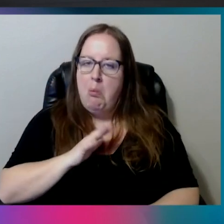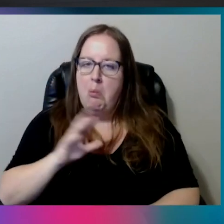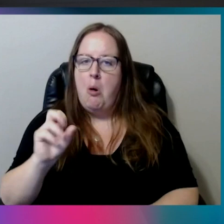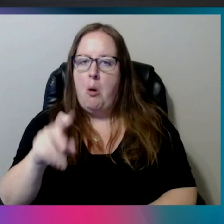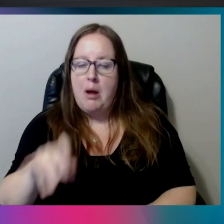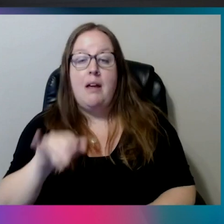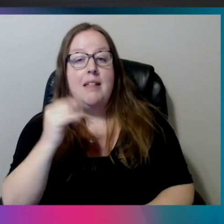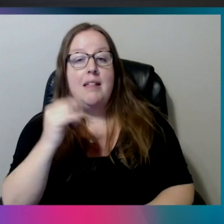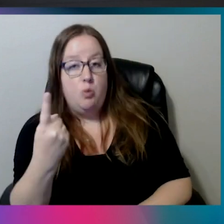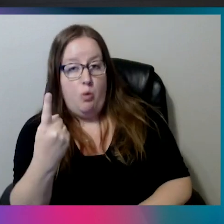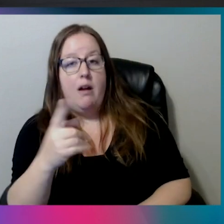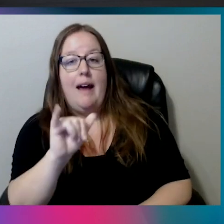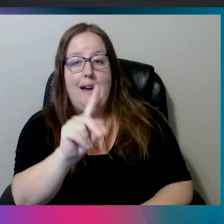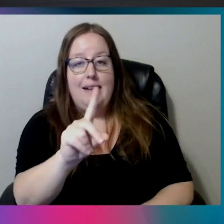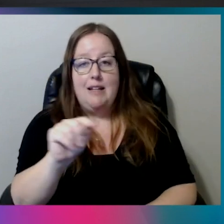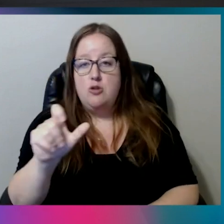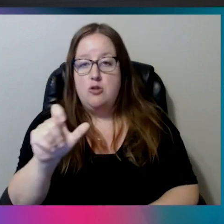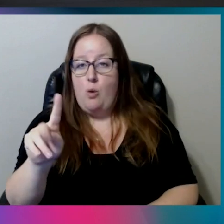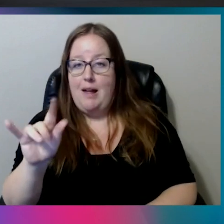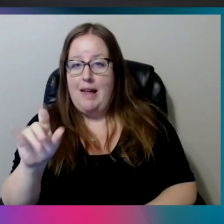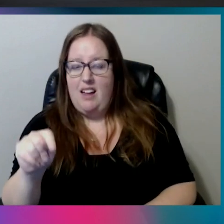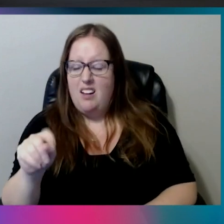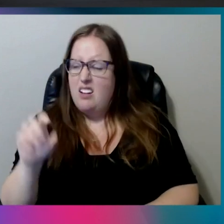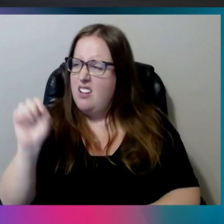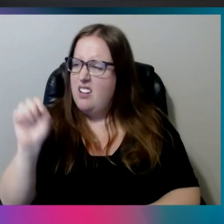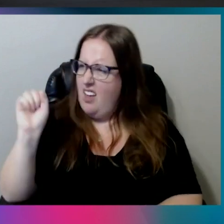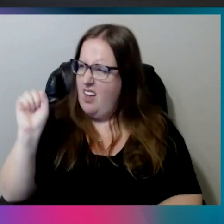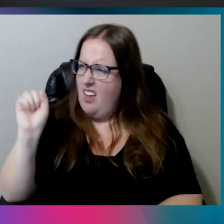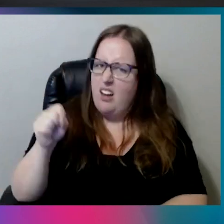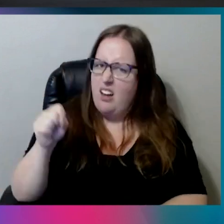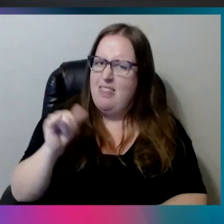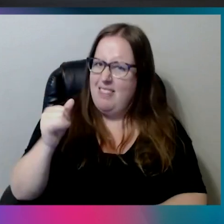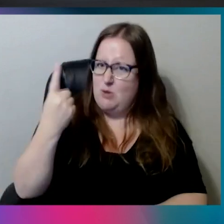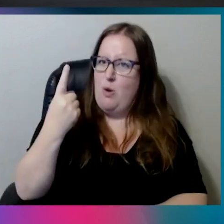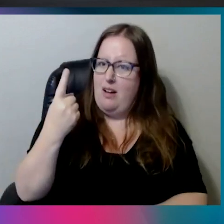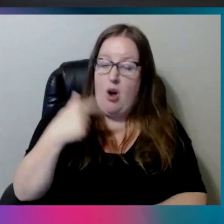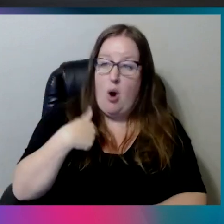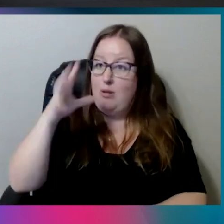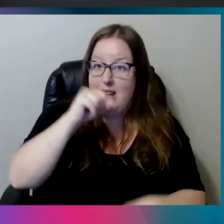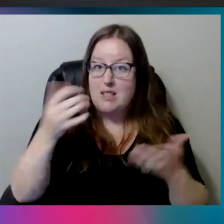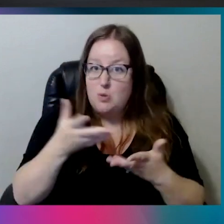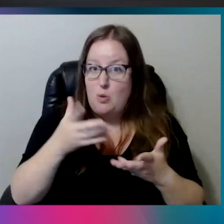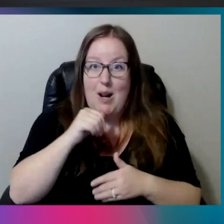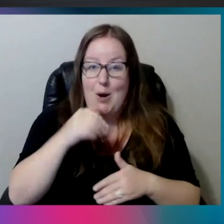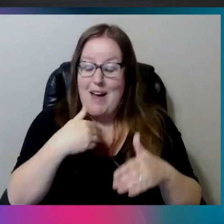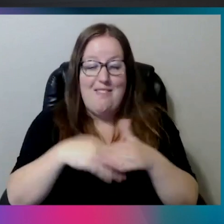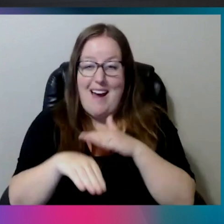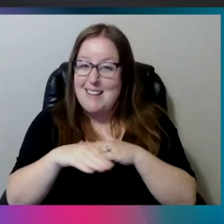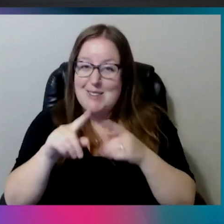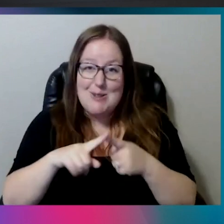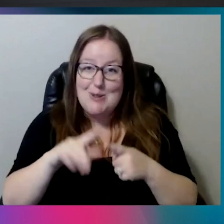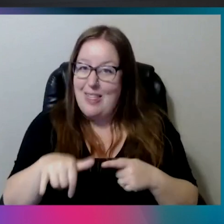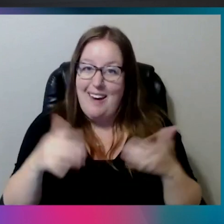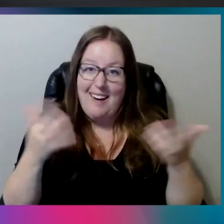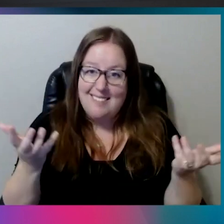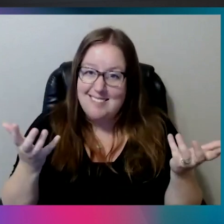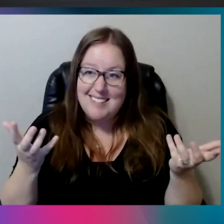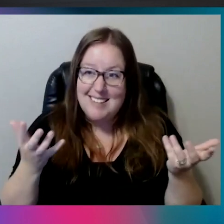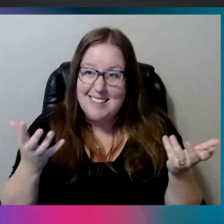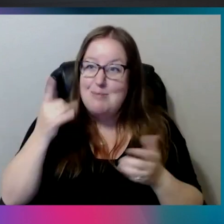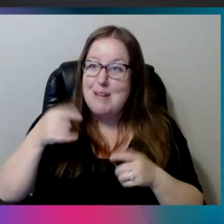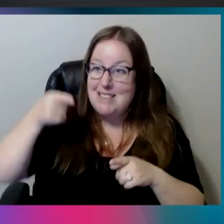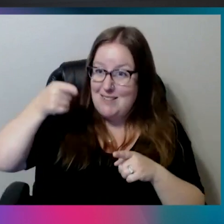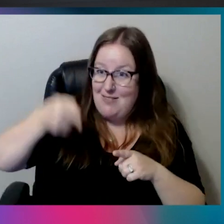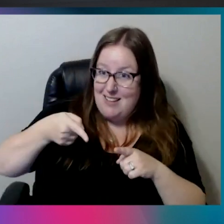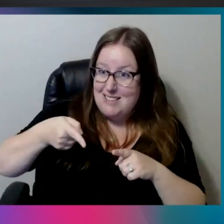toolkits. Yeah. I was going to say, hey, guess what, Steve? I don't have access to that. You don't. Because of this. You're on a Mac.